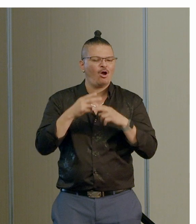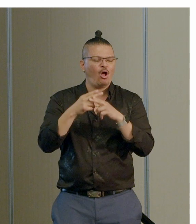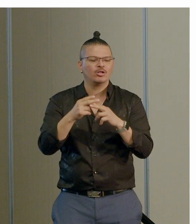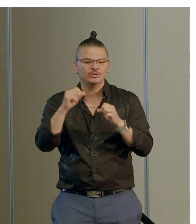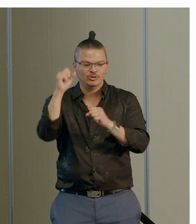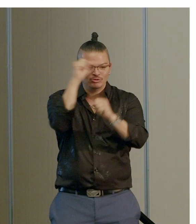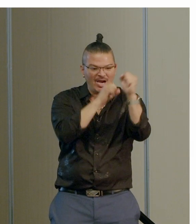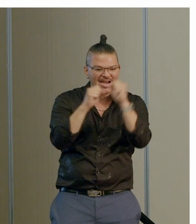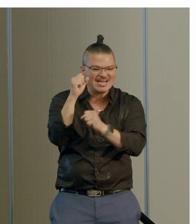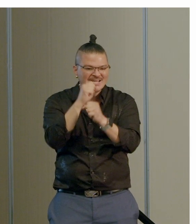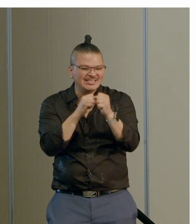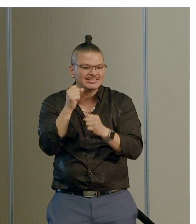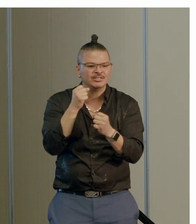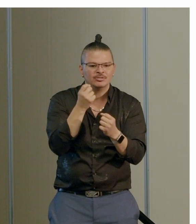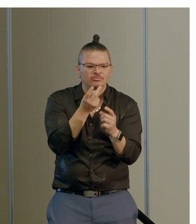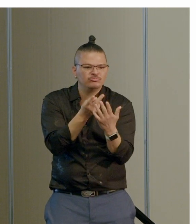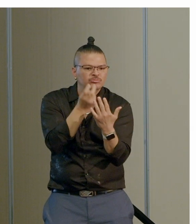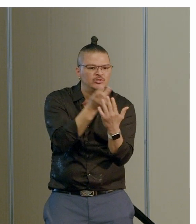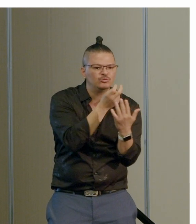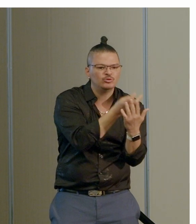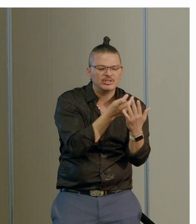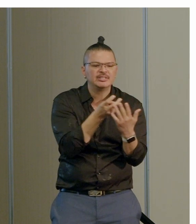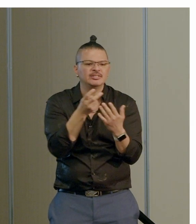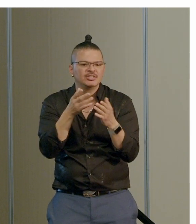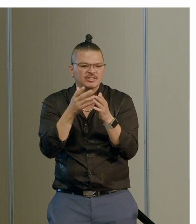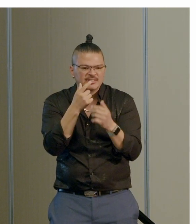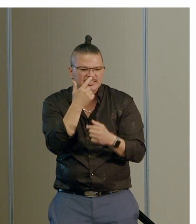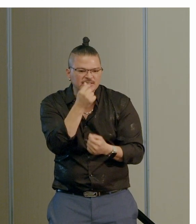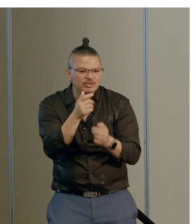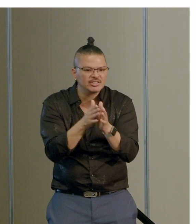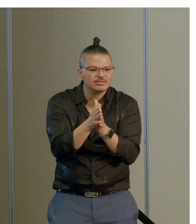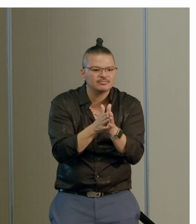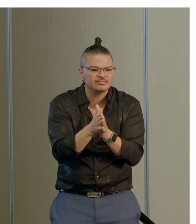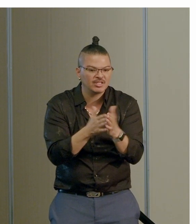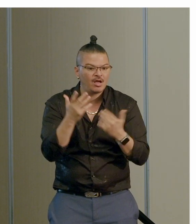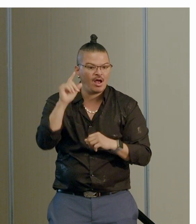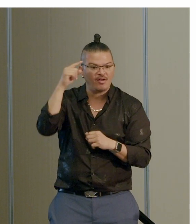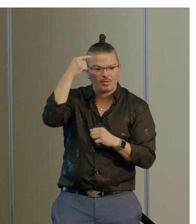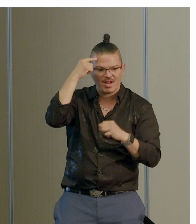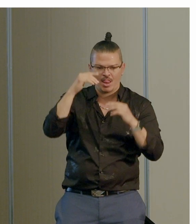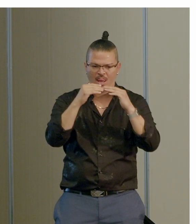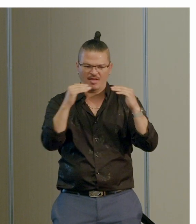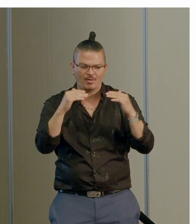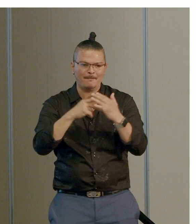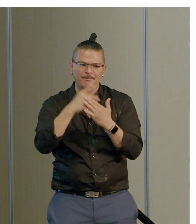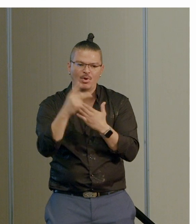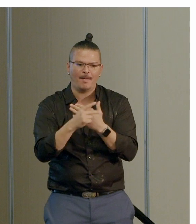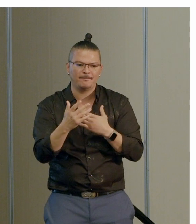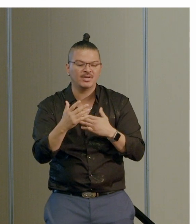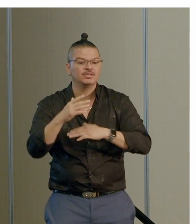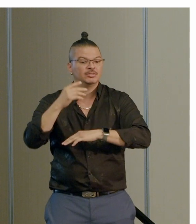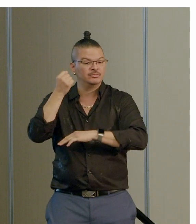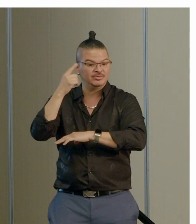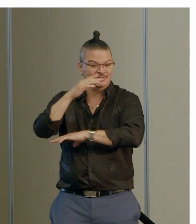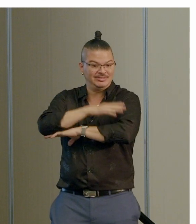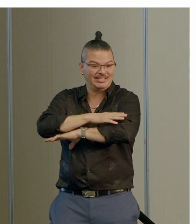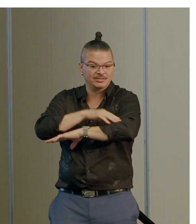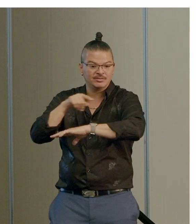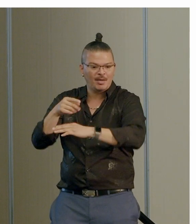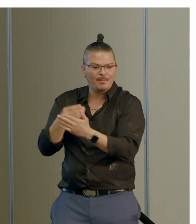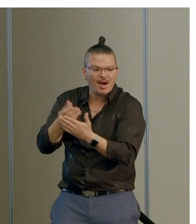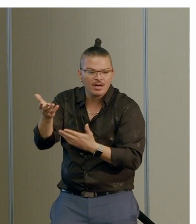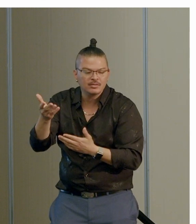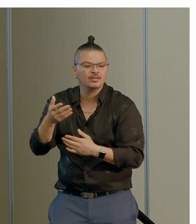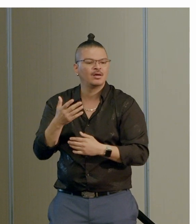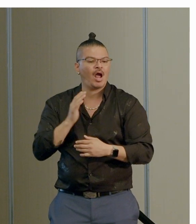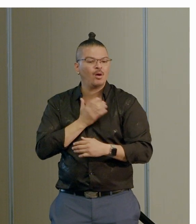government-wide programs. In the case of the workstations, desktops, laptops, it's our end user computing